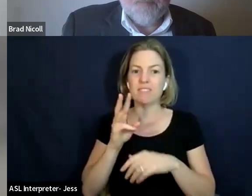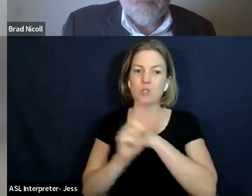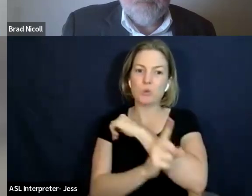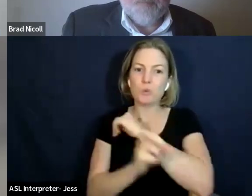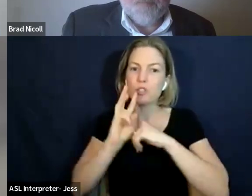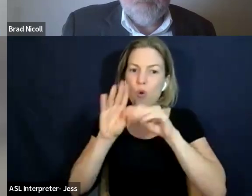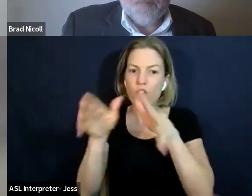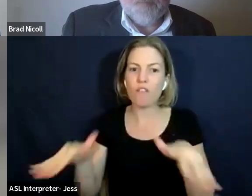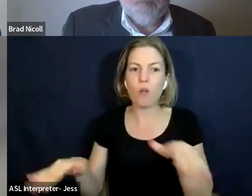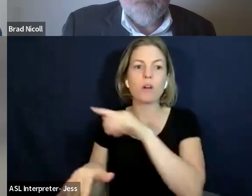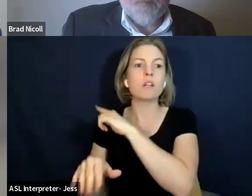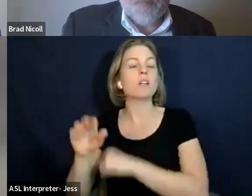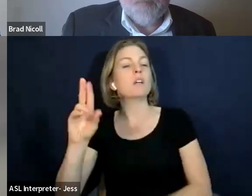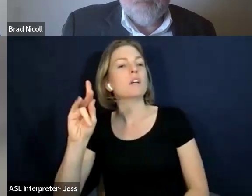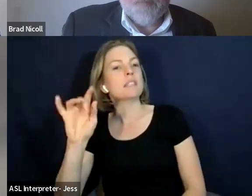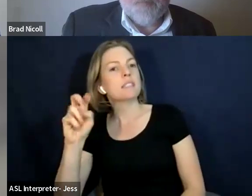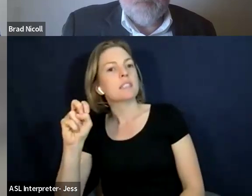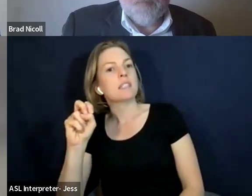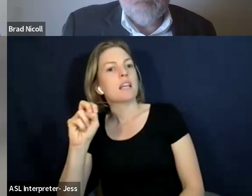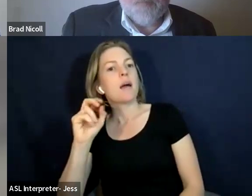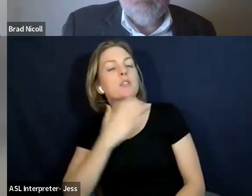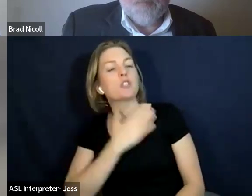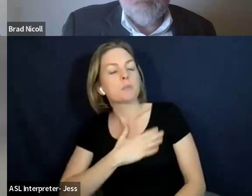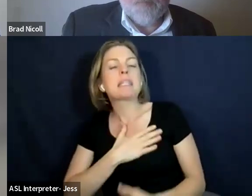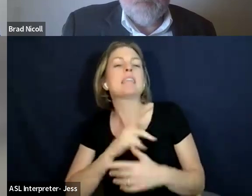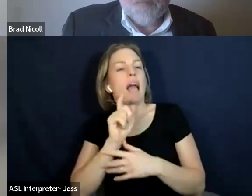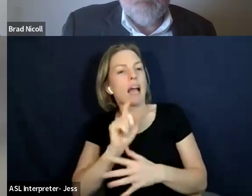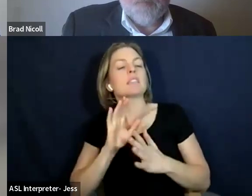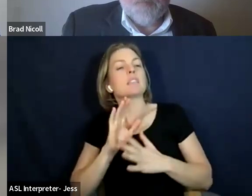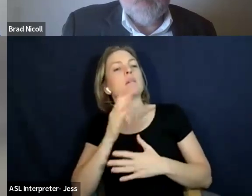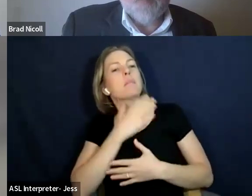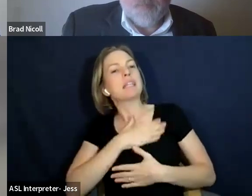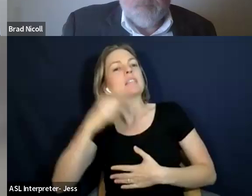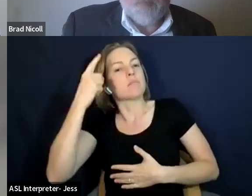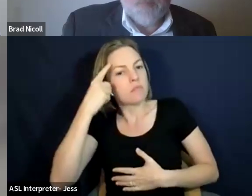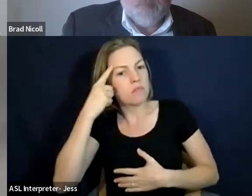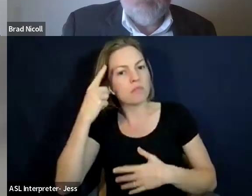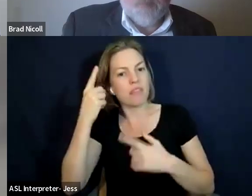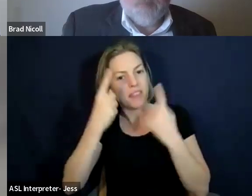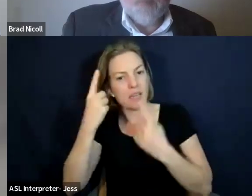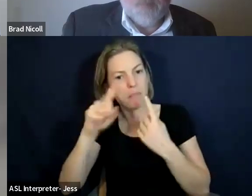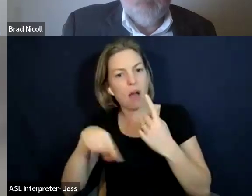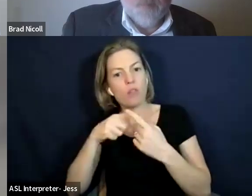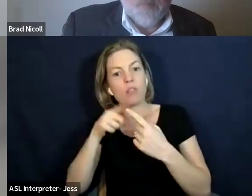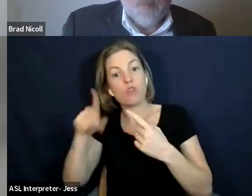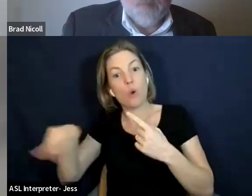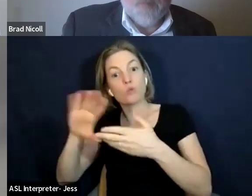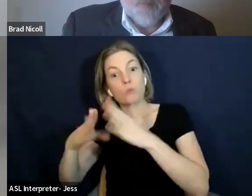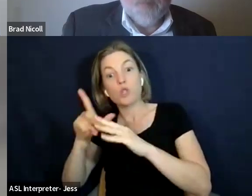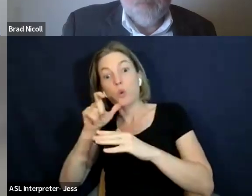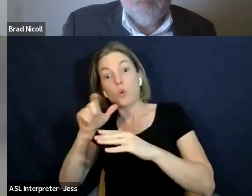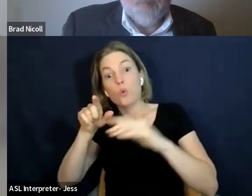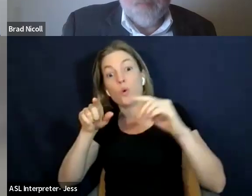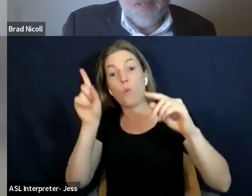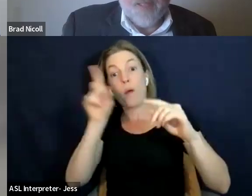Yeah, thank you. I just ask that you're mindful of the downstream communities as well. Thank you